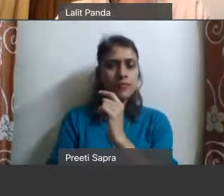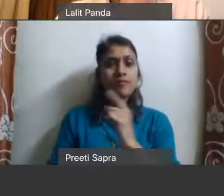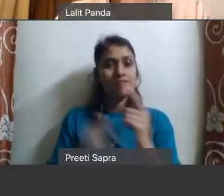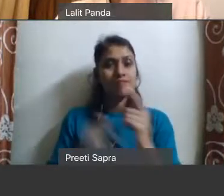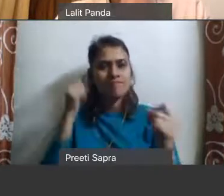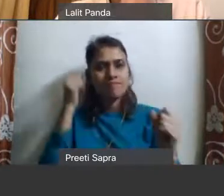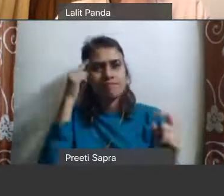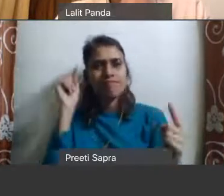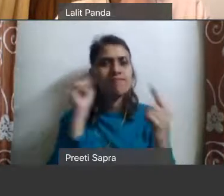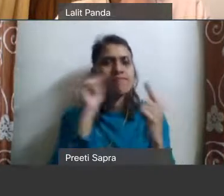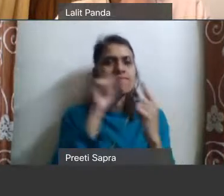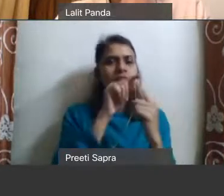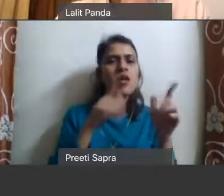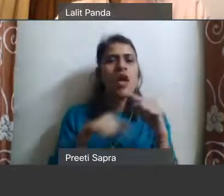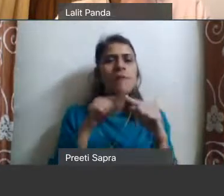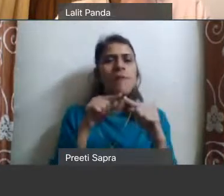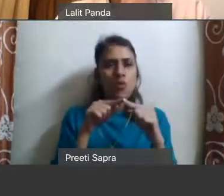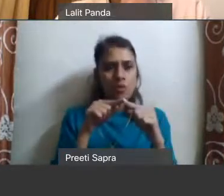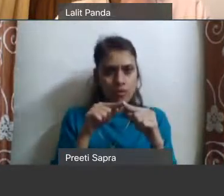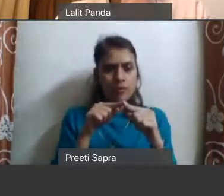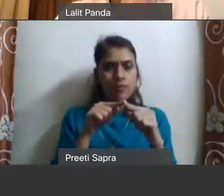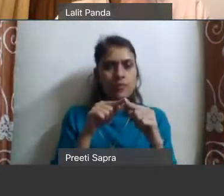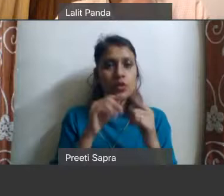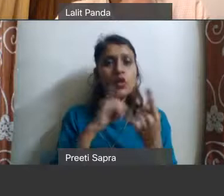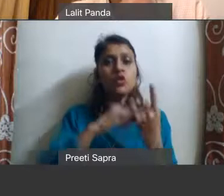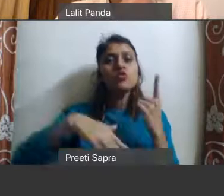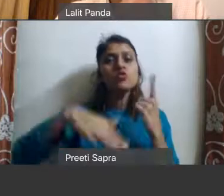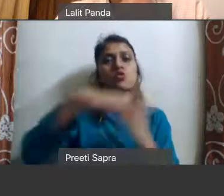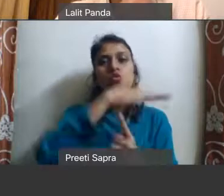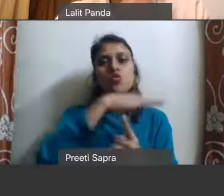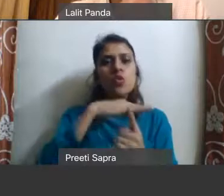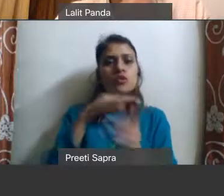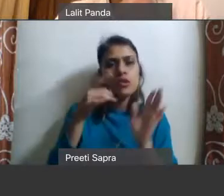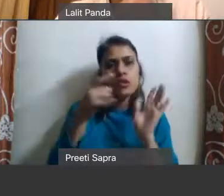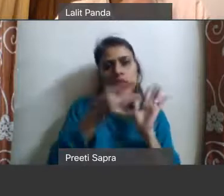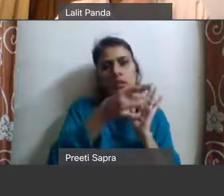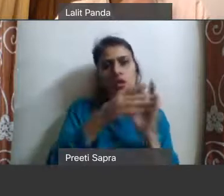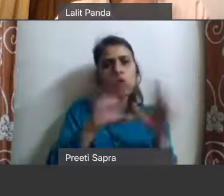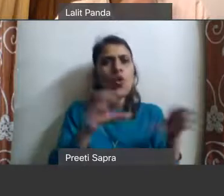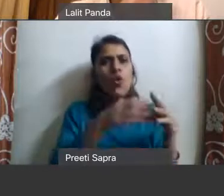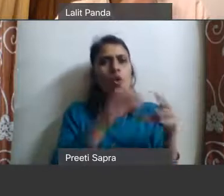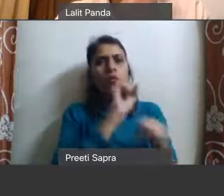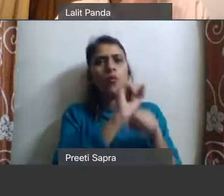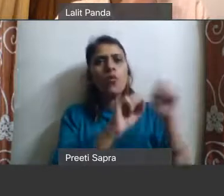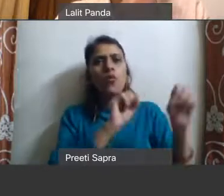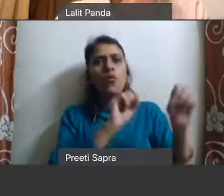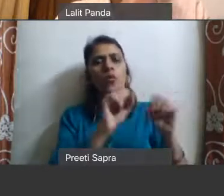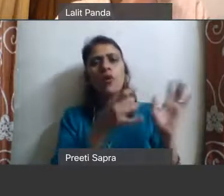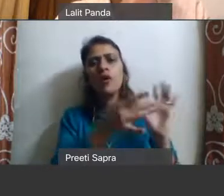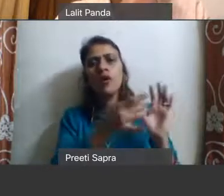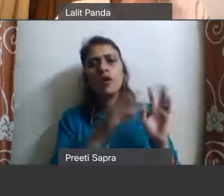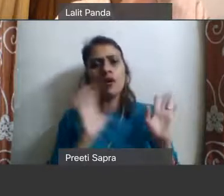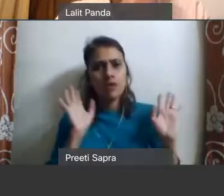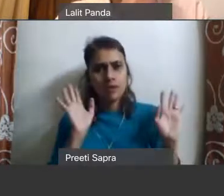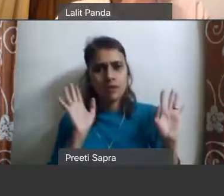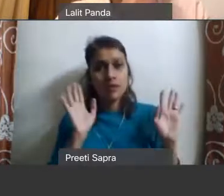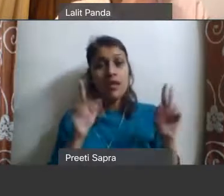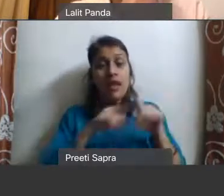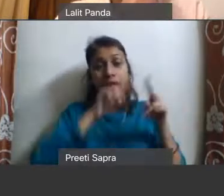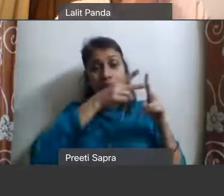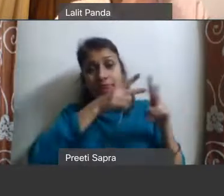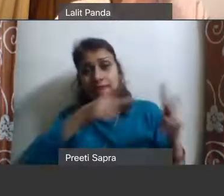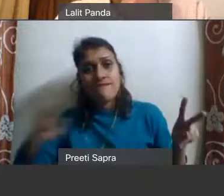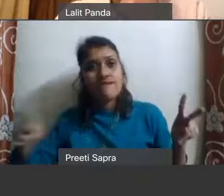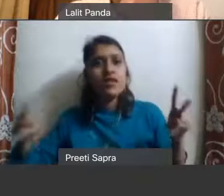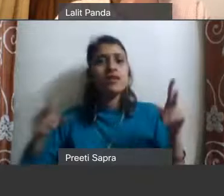context or social conditions of group subordination. And group subordination can happen in a variety of different